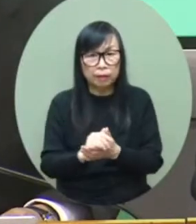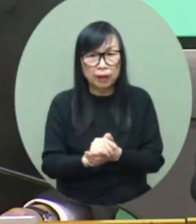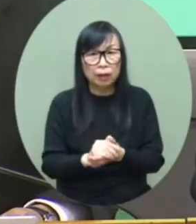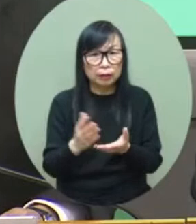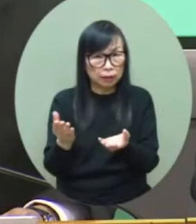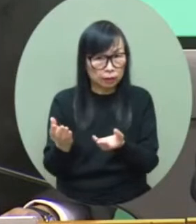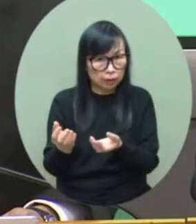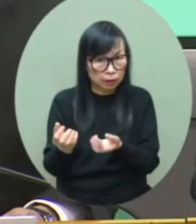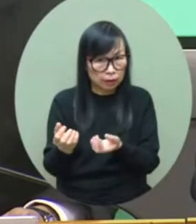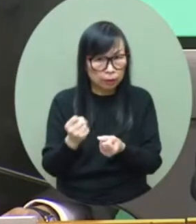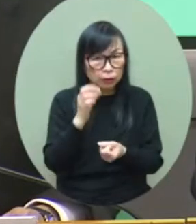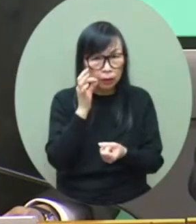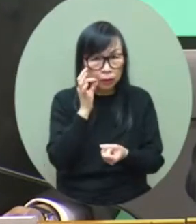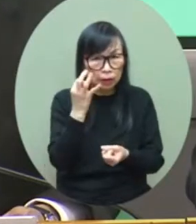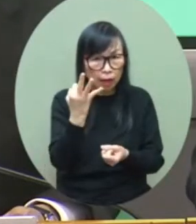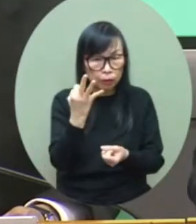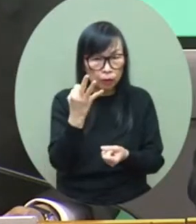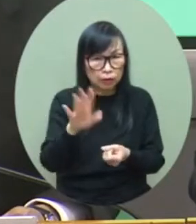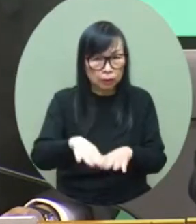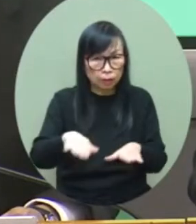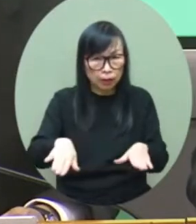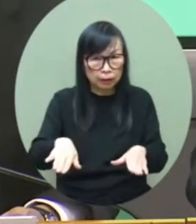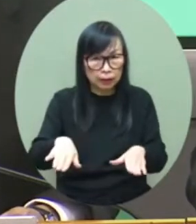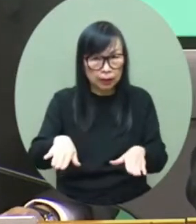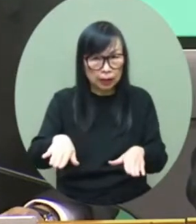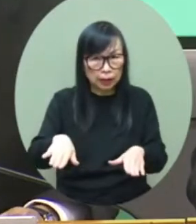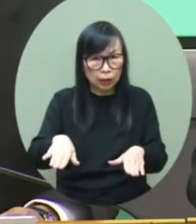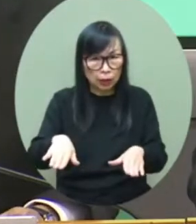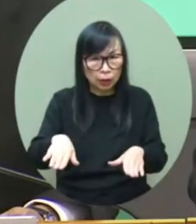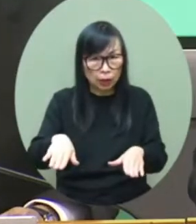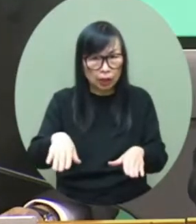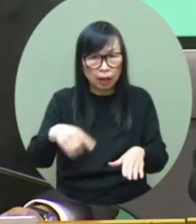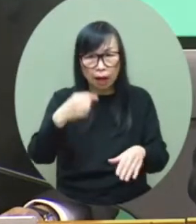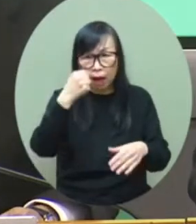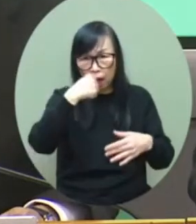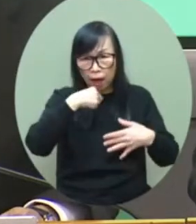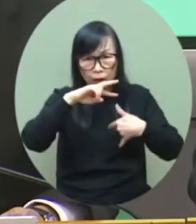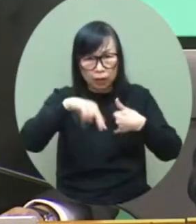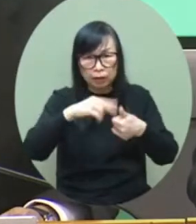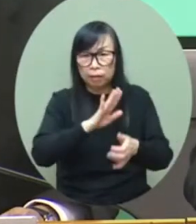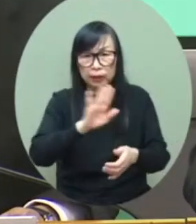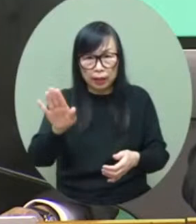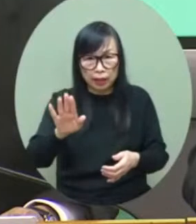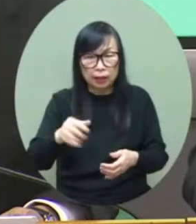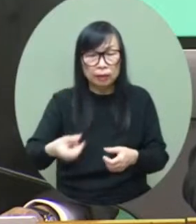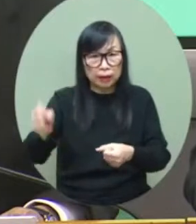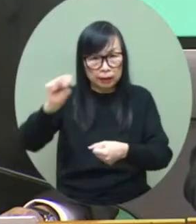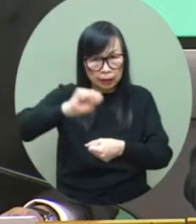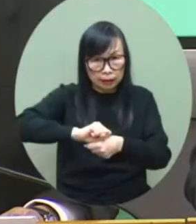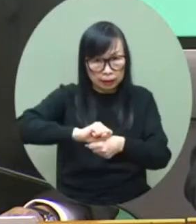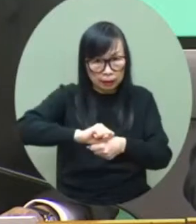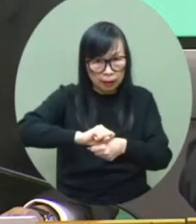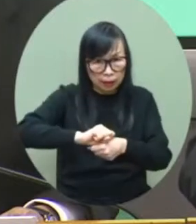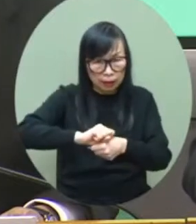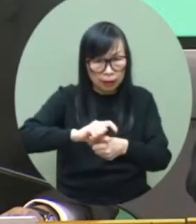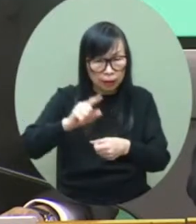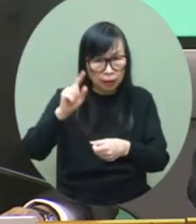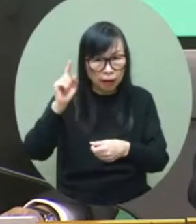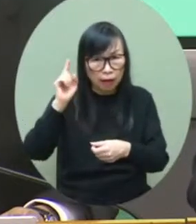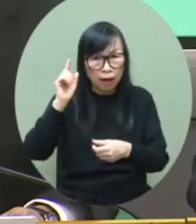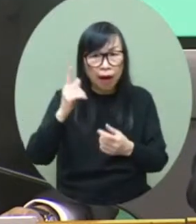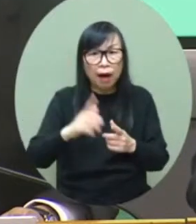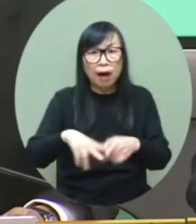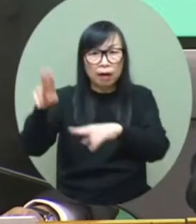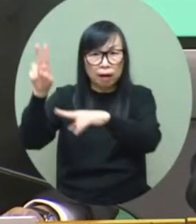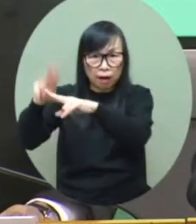increased the quota arrangement during the Chinese New Year. And for children under the age of 3, there's no need for them to undergo